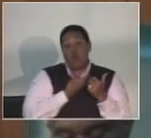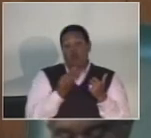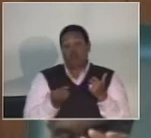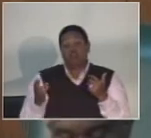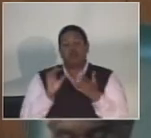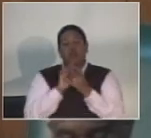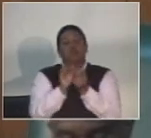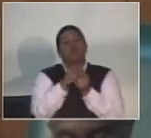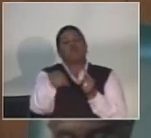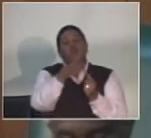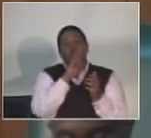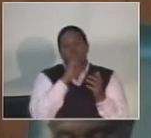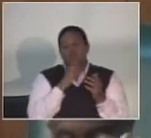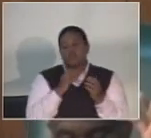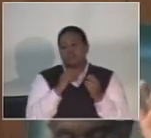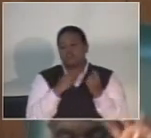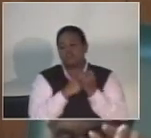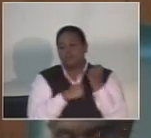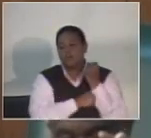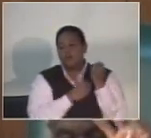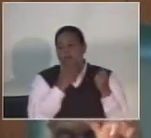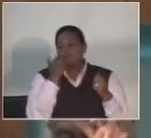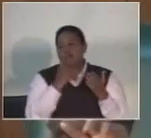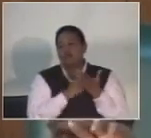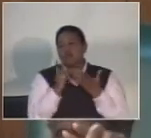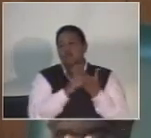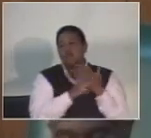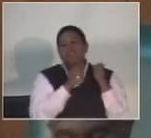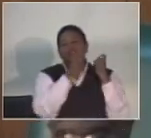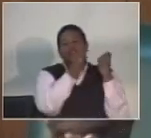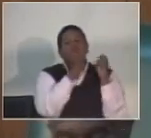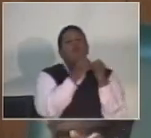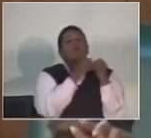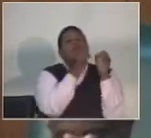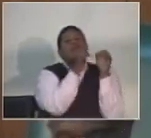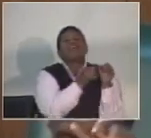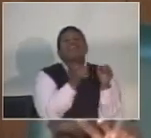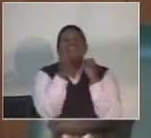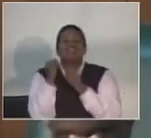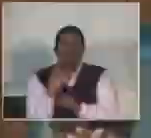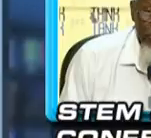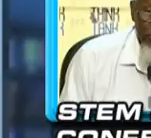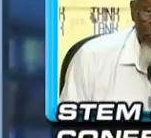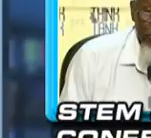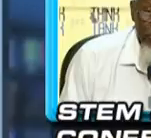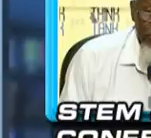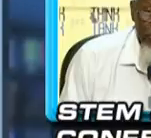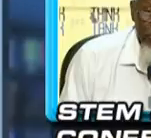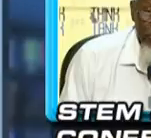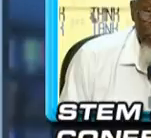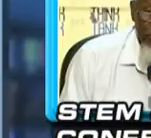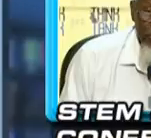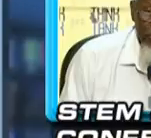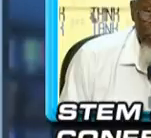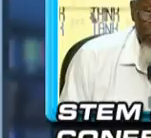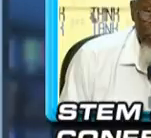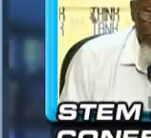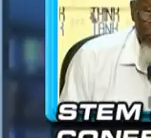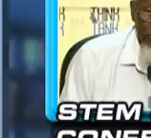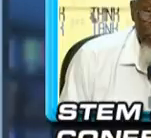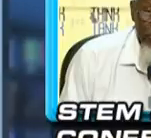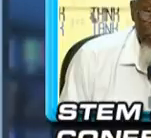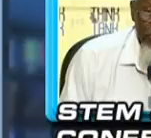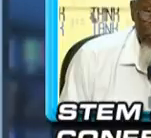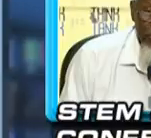with yours to push better programs to give you a more individualized personal attention and touch. And finally, over 300 delegates from